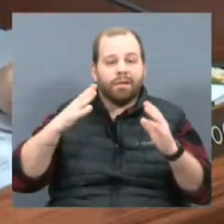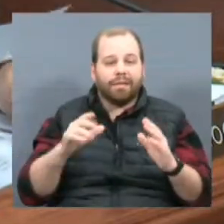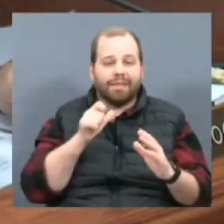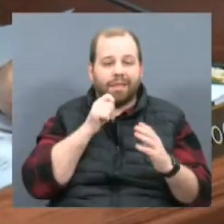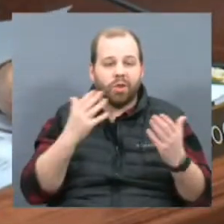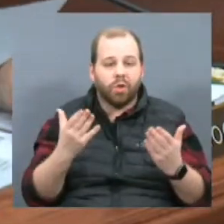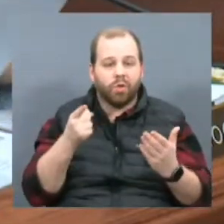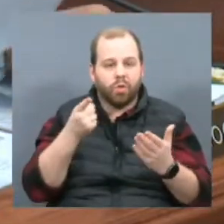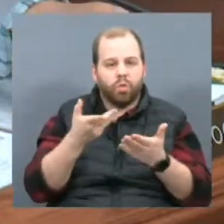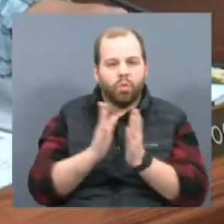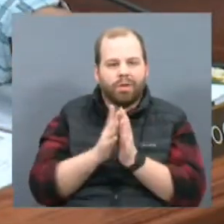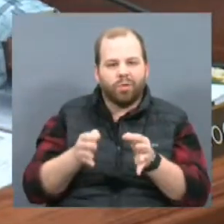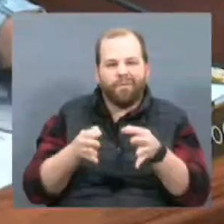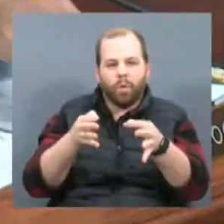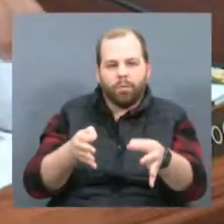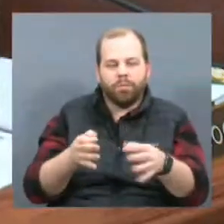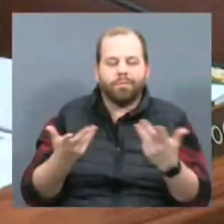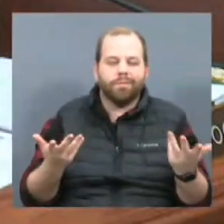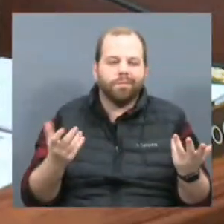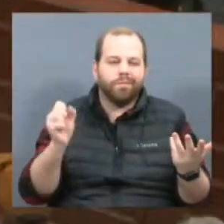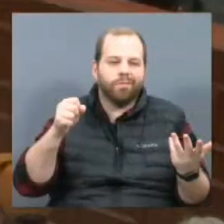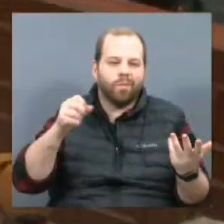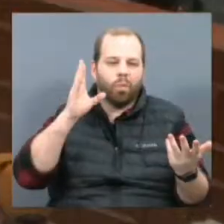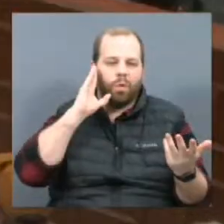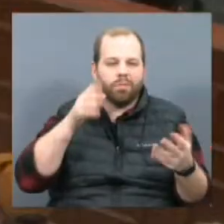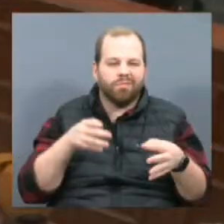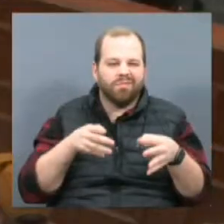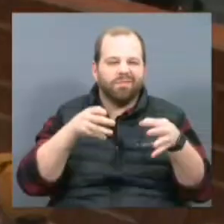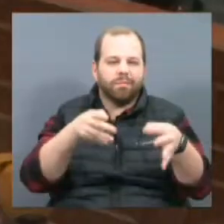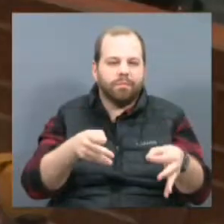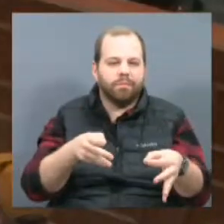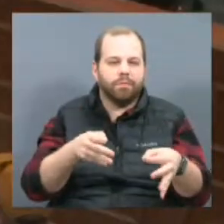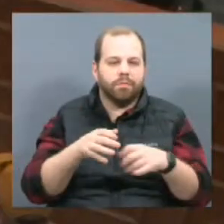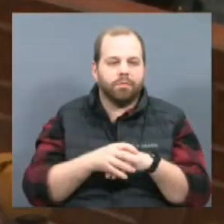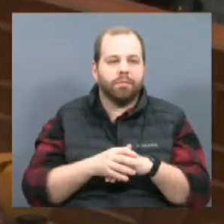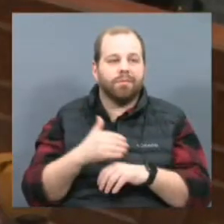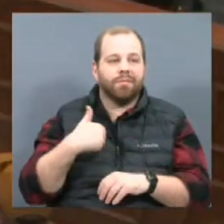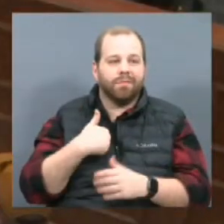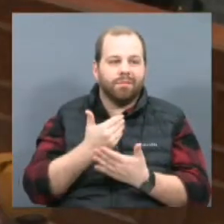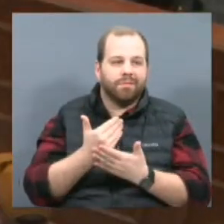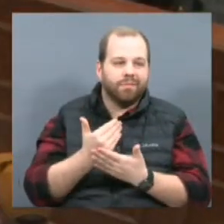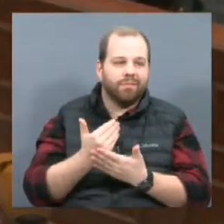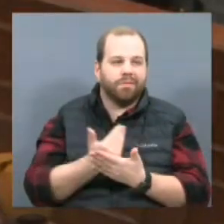you're going to request deferral. Yes, so we request to deferral. We have a new